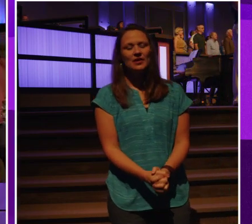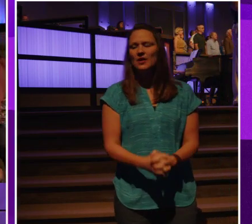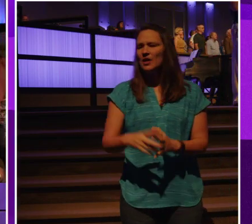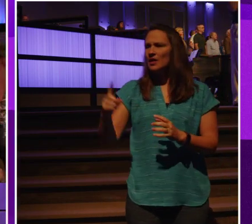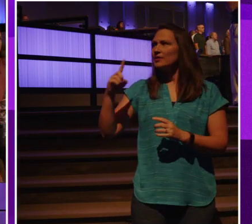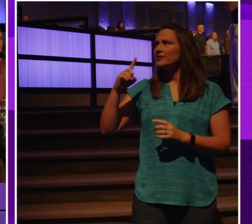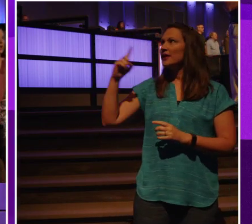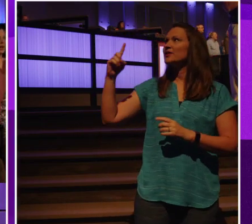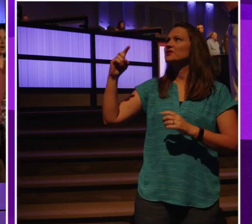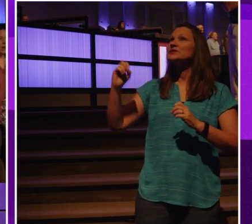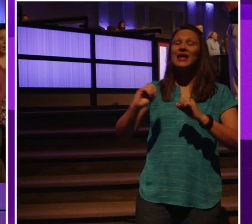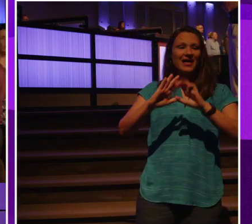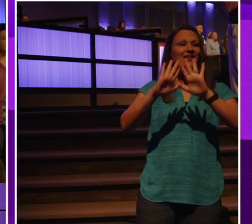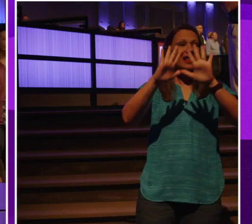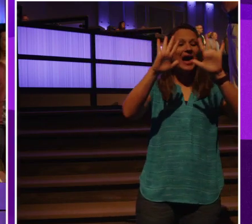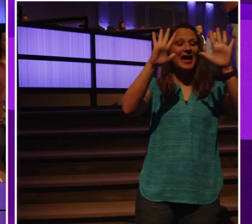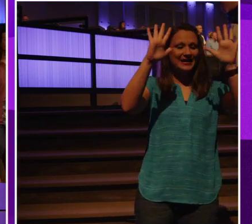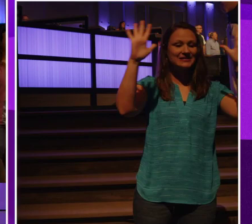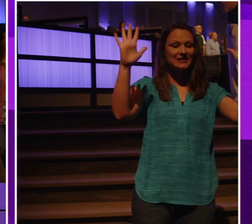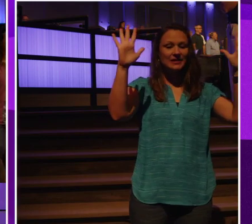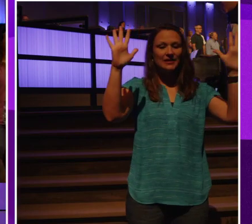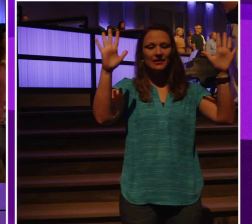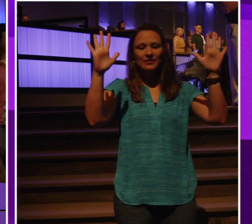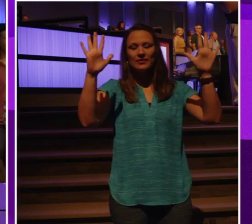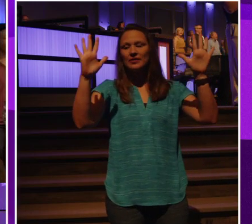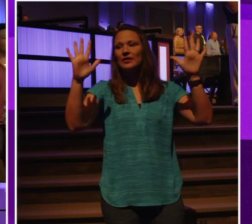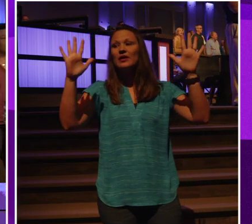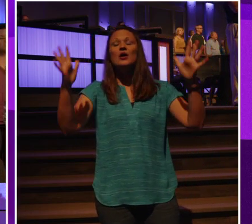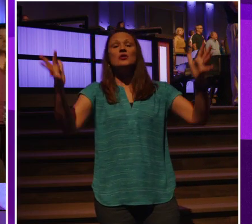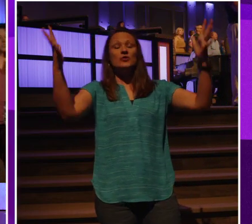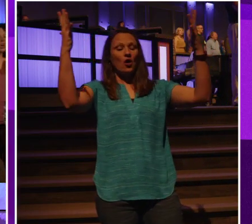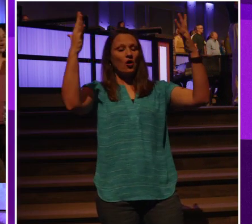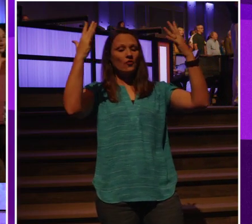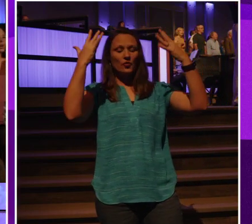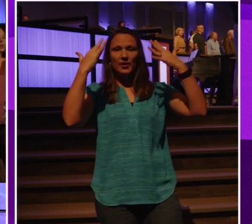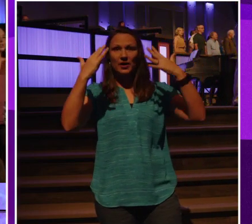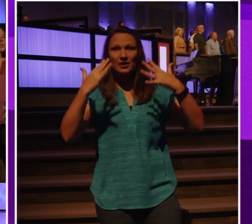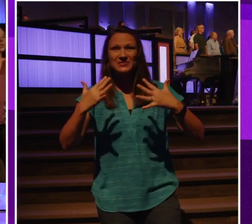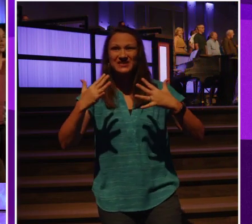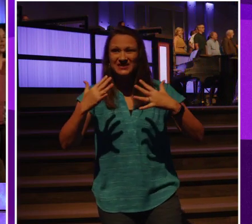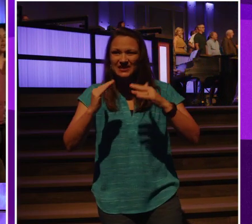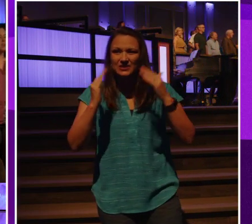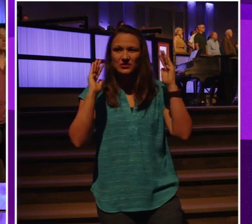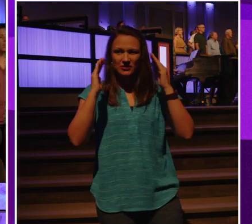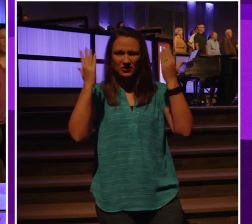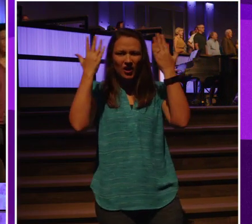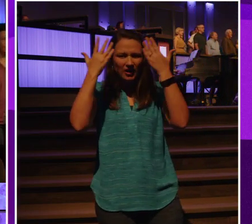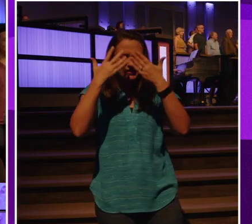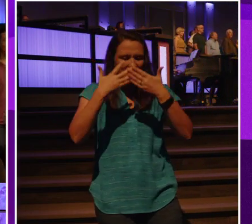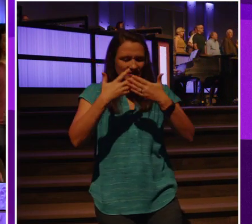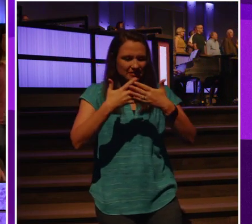There is a light that overwhelms the darkness.